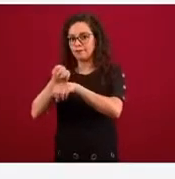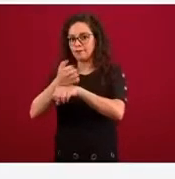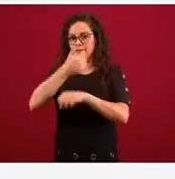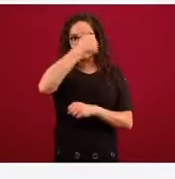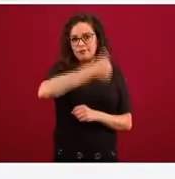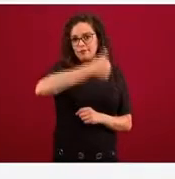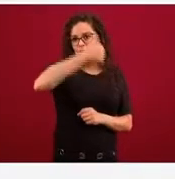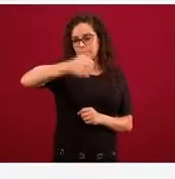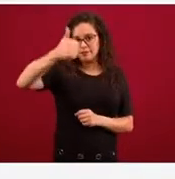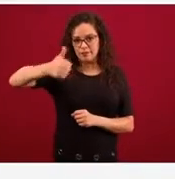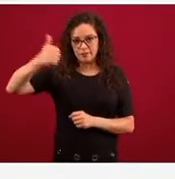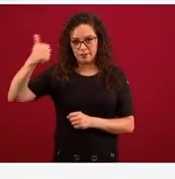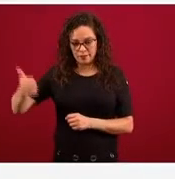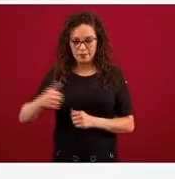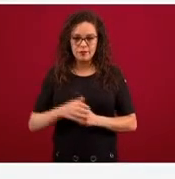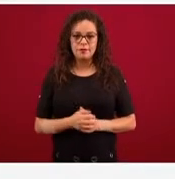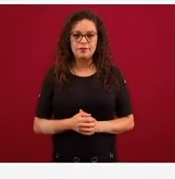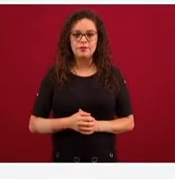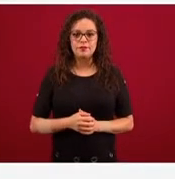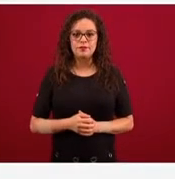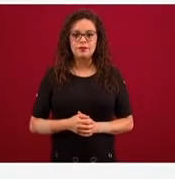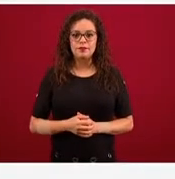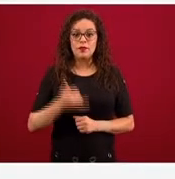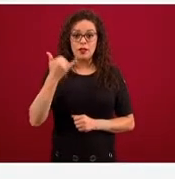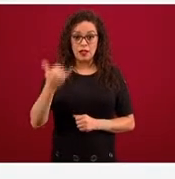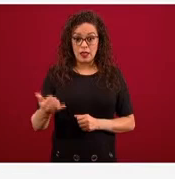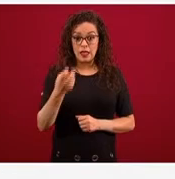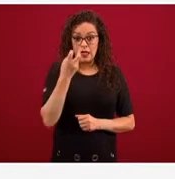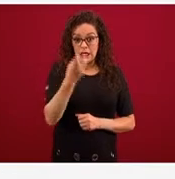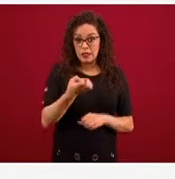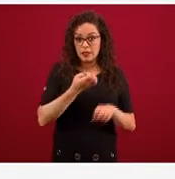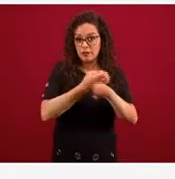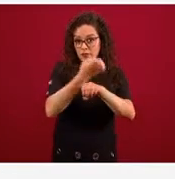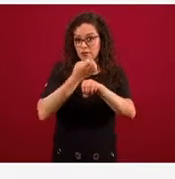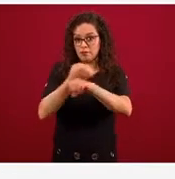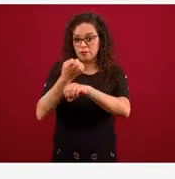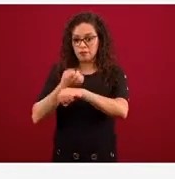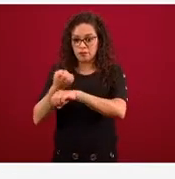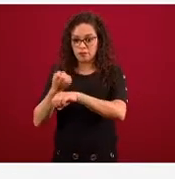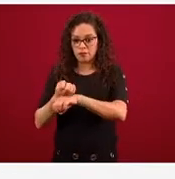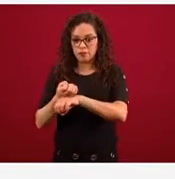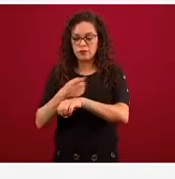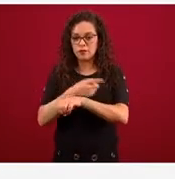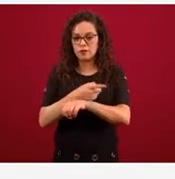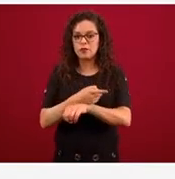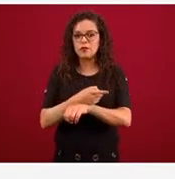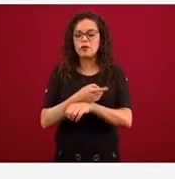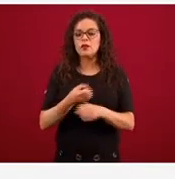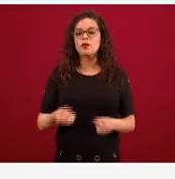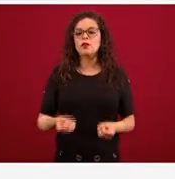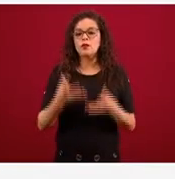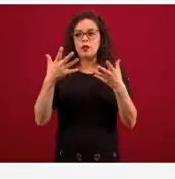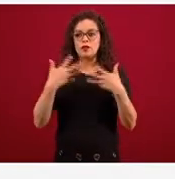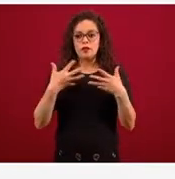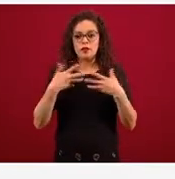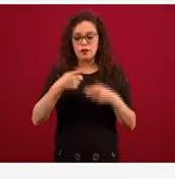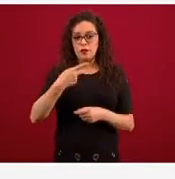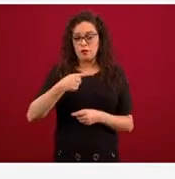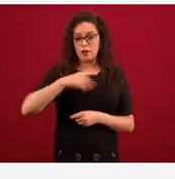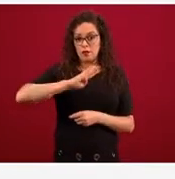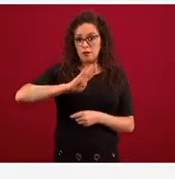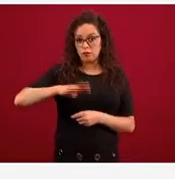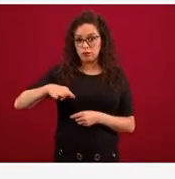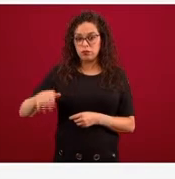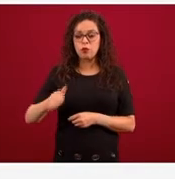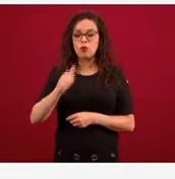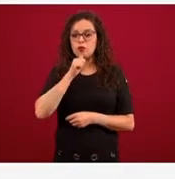producido, y also también have, for tenemos para each cada uno de state, you los can estados see how cargado el many dato de suspect defunciones deaths there sospechosas, are. es decir, todavía